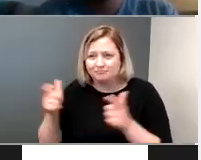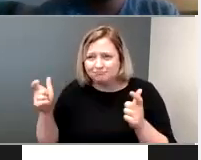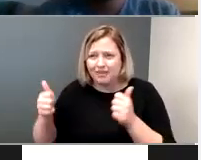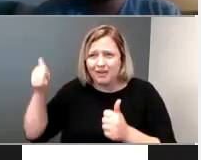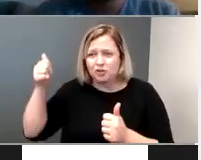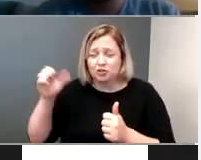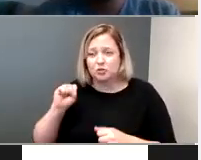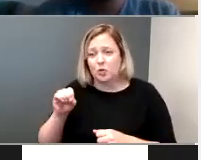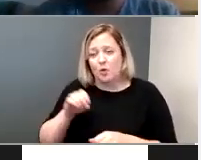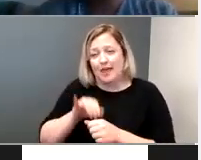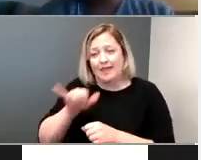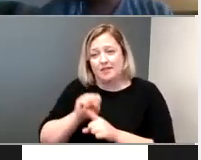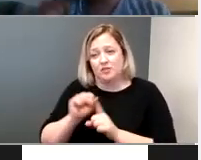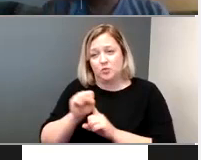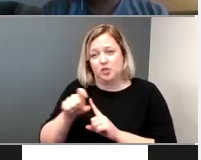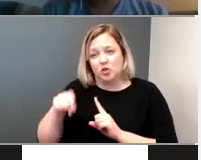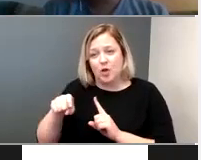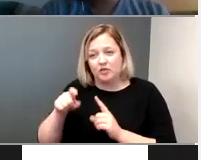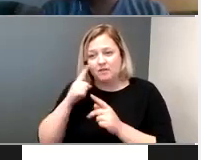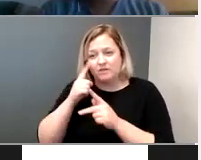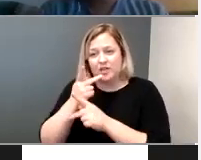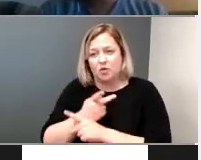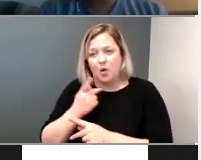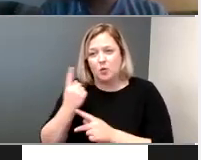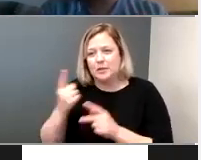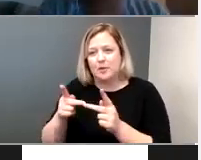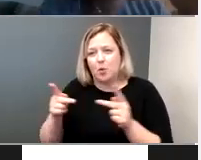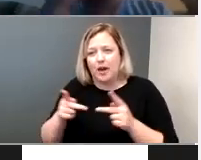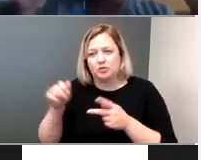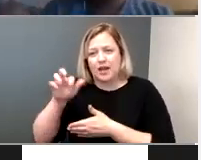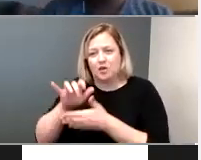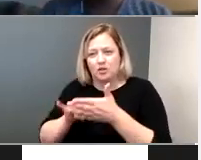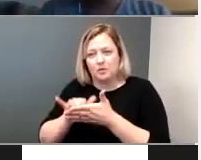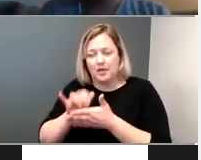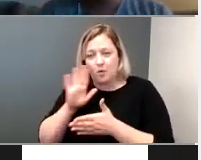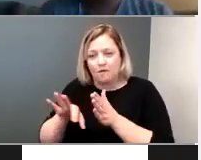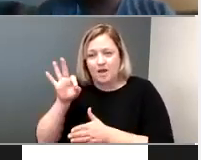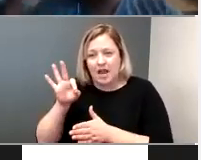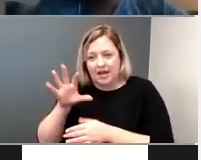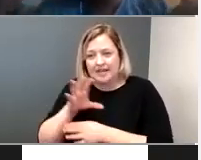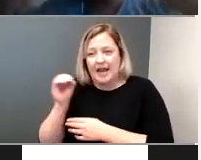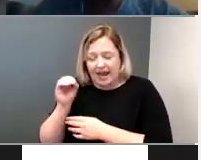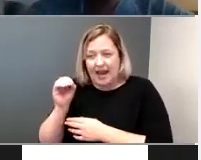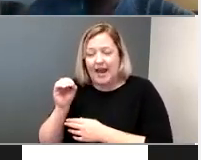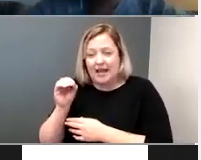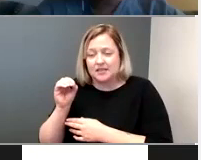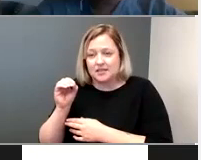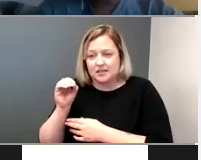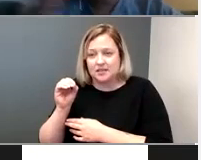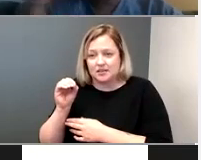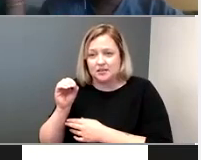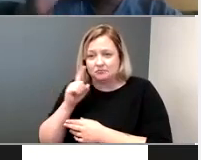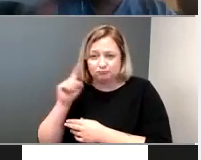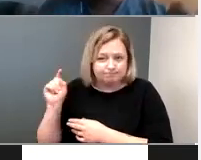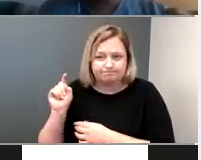find out an allocation algorithm that finds and allocates dynamic memory to your algorithm and maintain